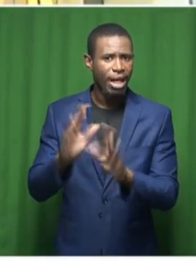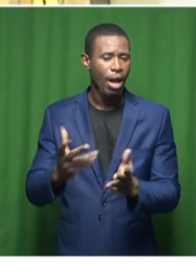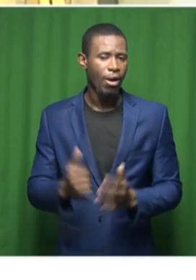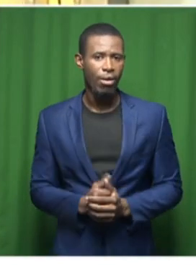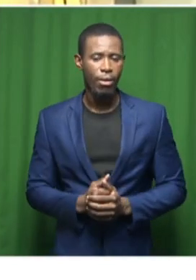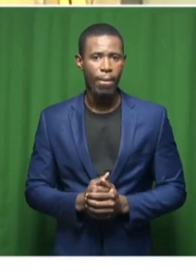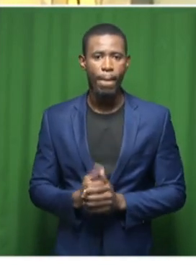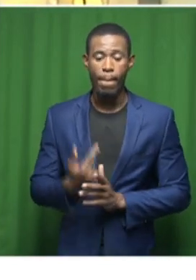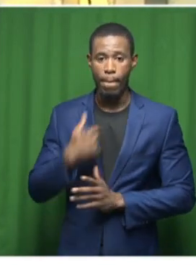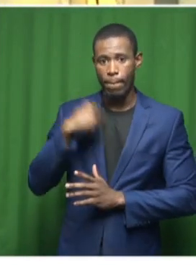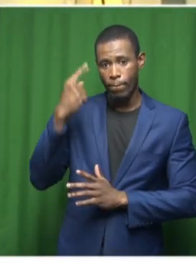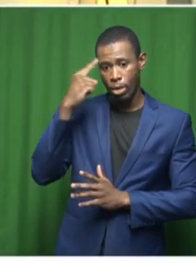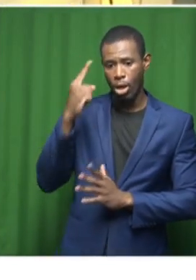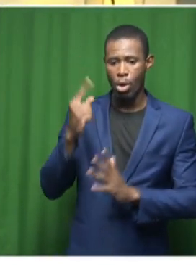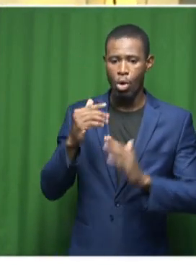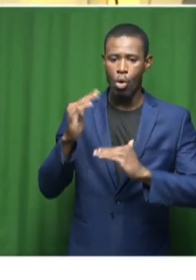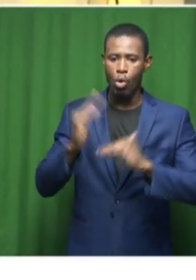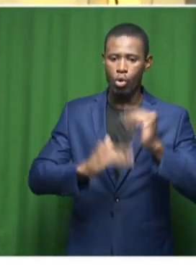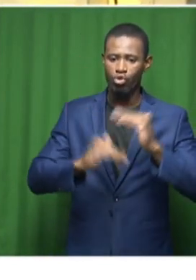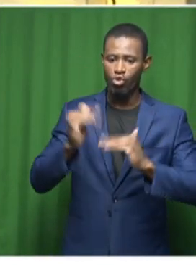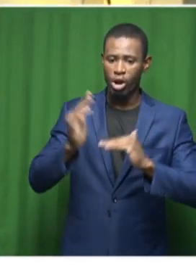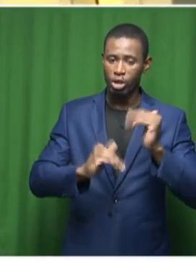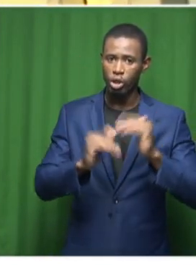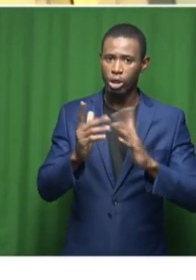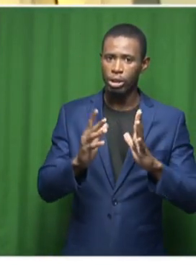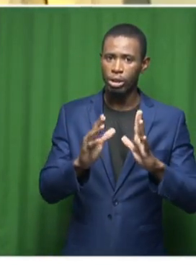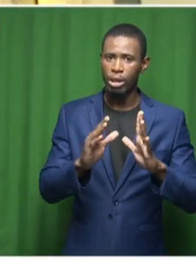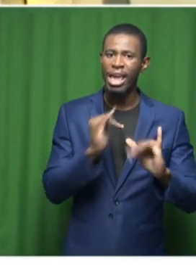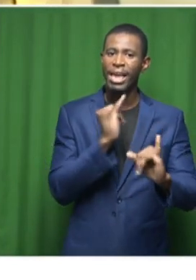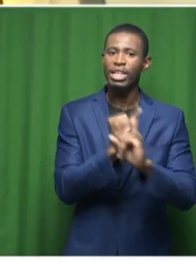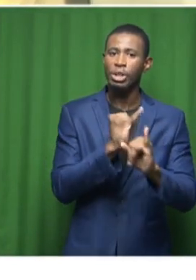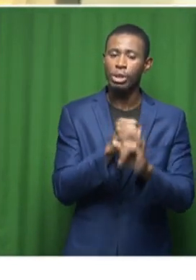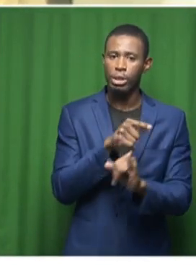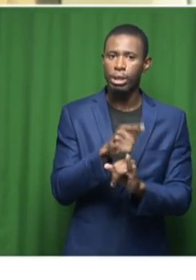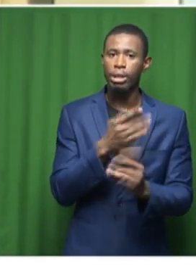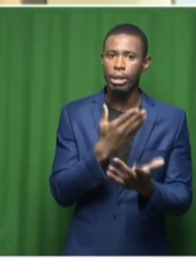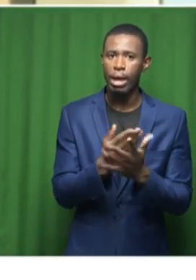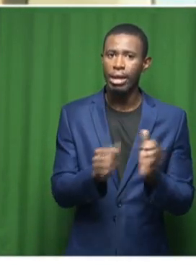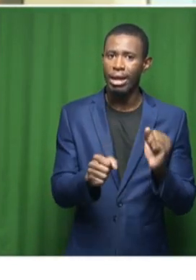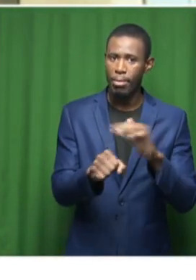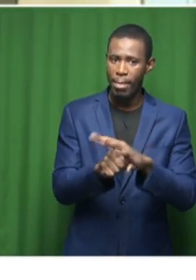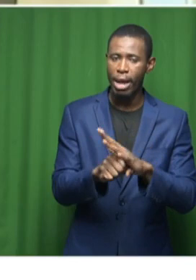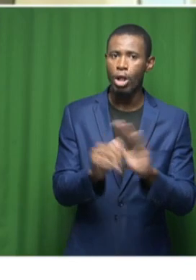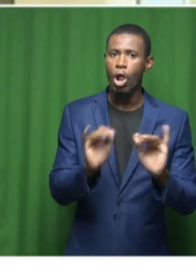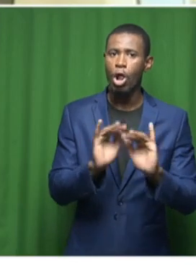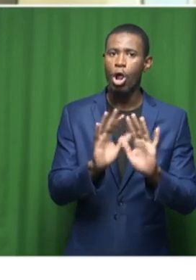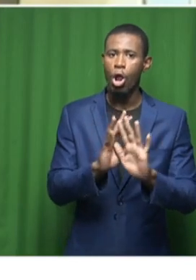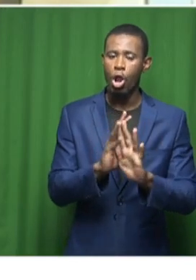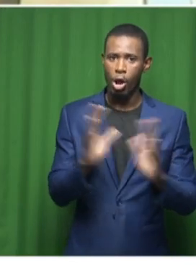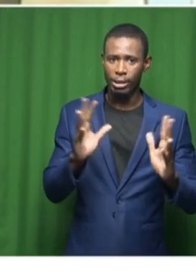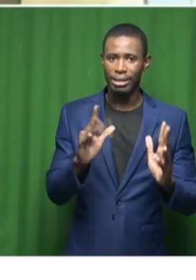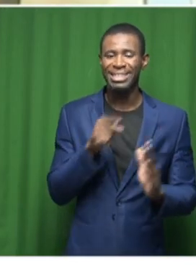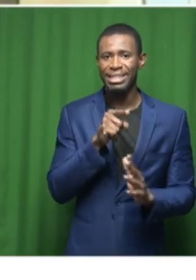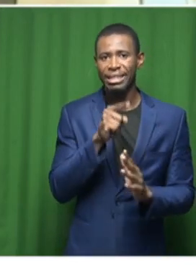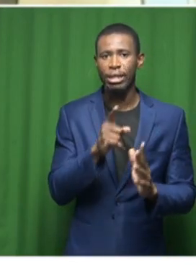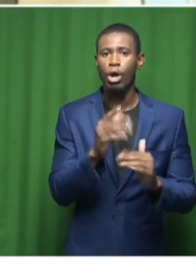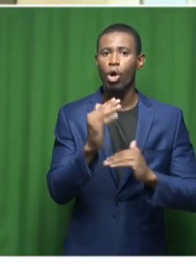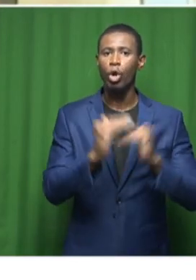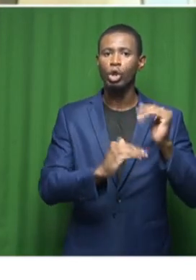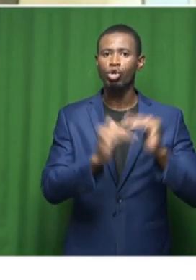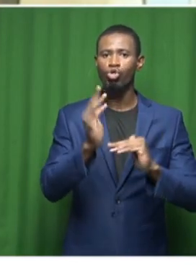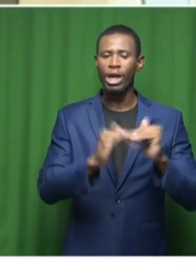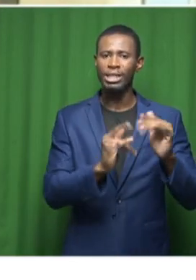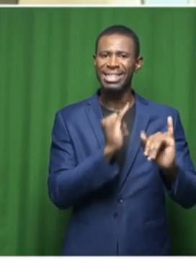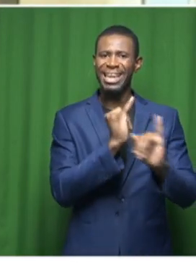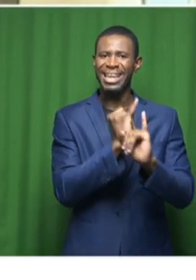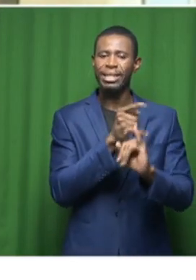construction sector has a very large impact and it needs to transform. And I think that for us, innovating